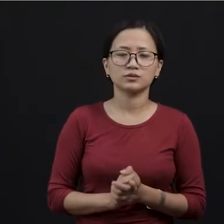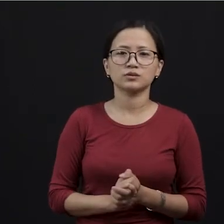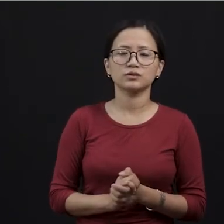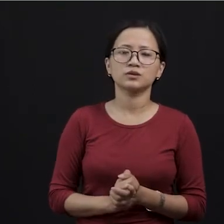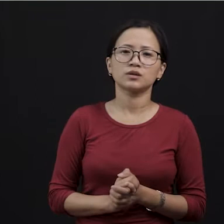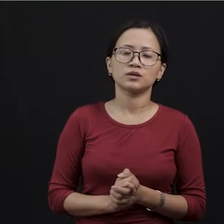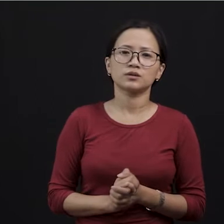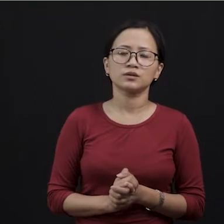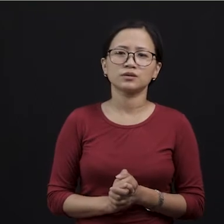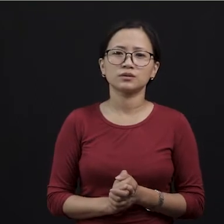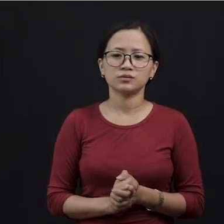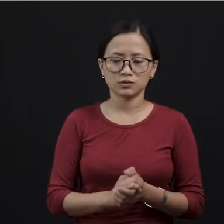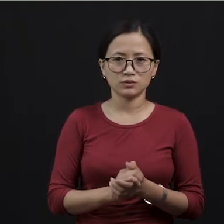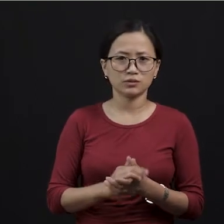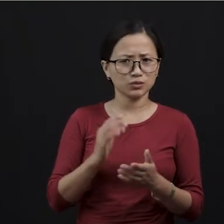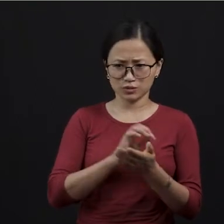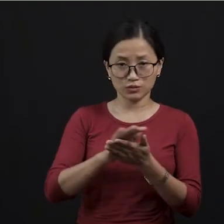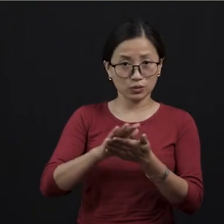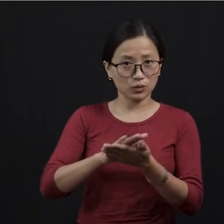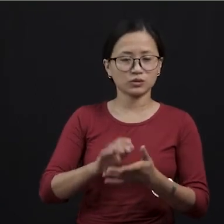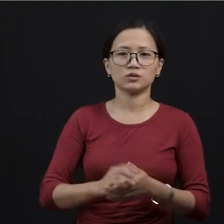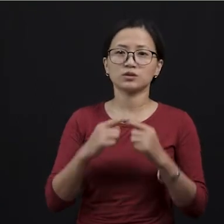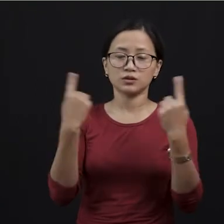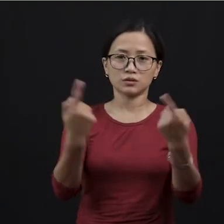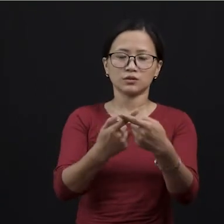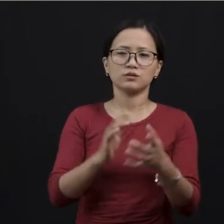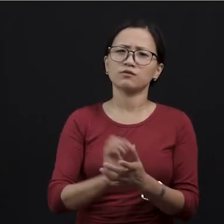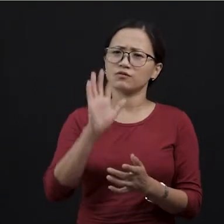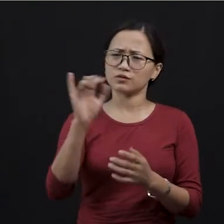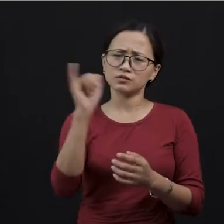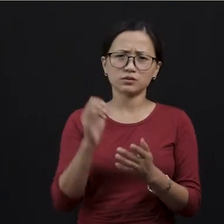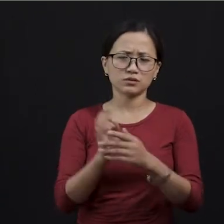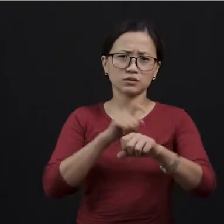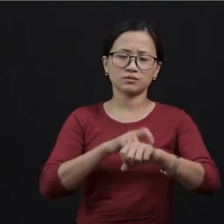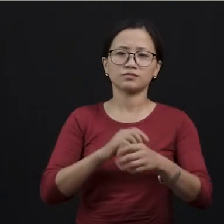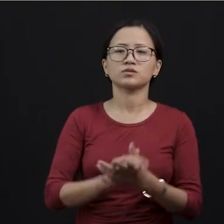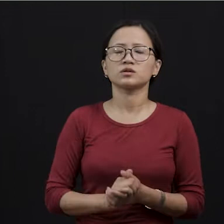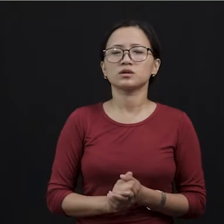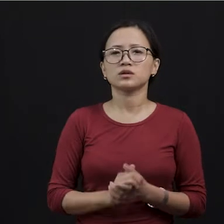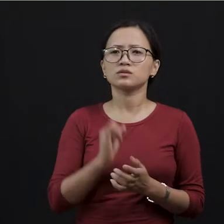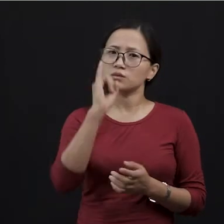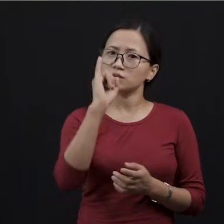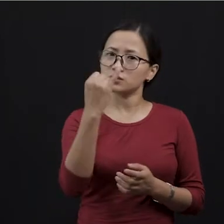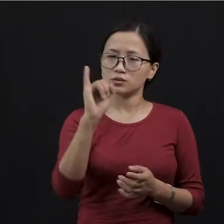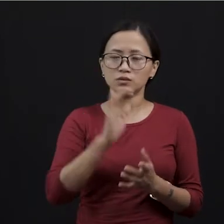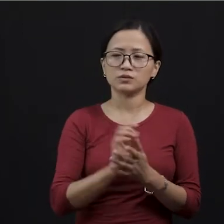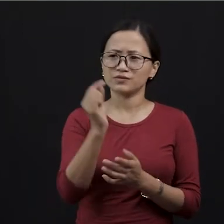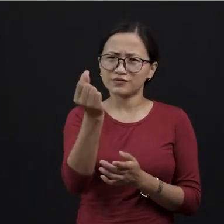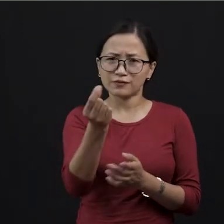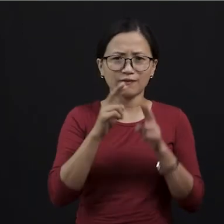to the washroom, okay, at least 5-6 times a day, right? But camels, they urinate only very